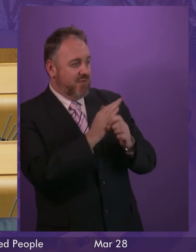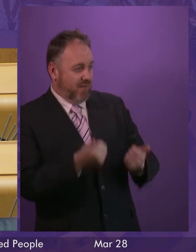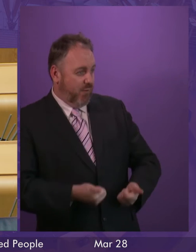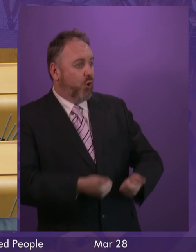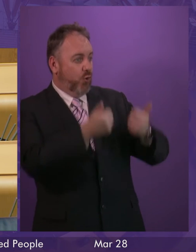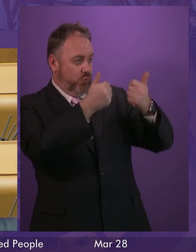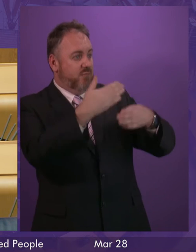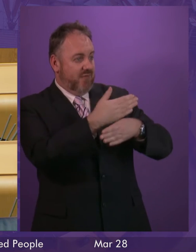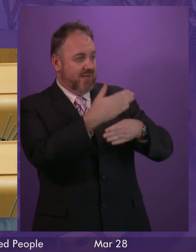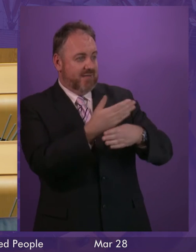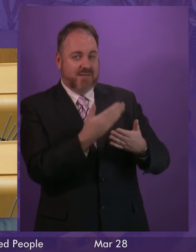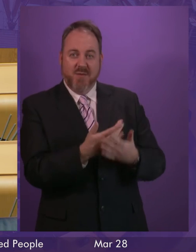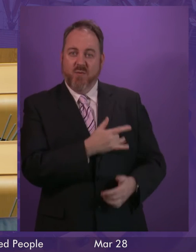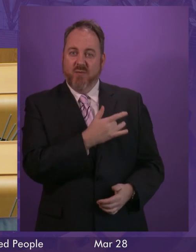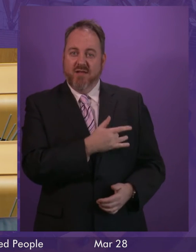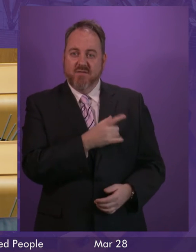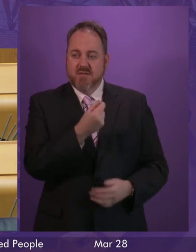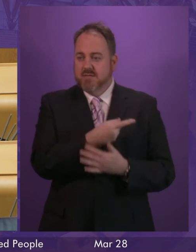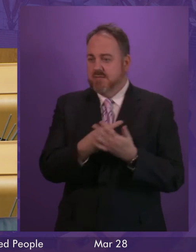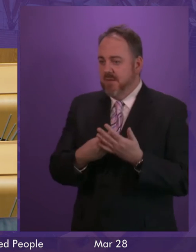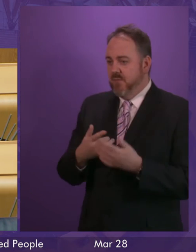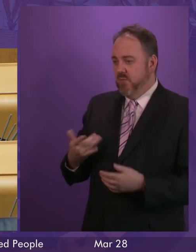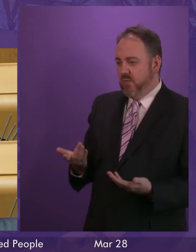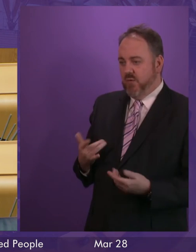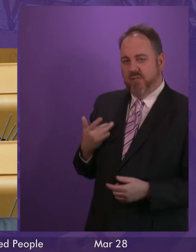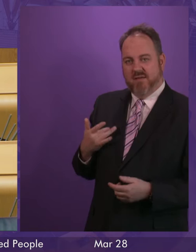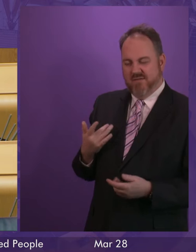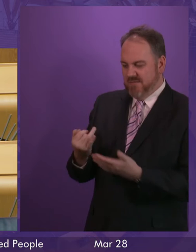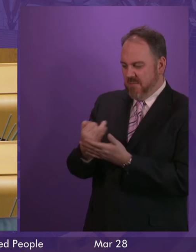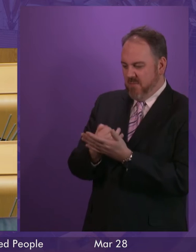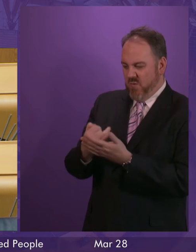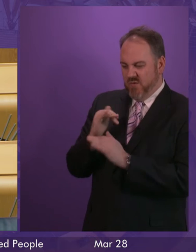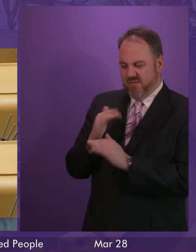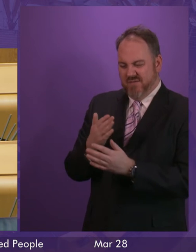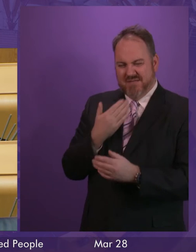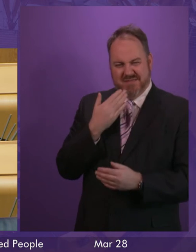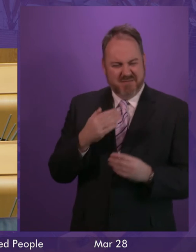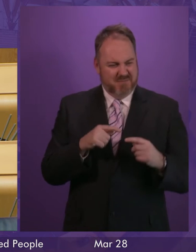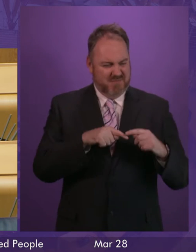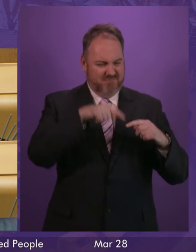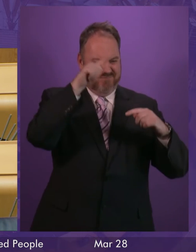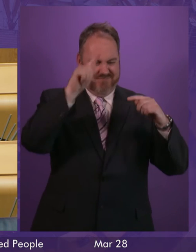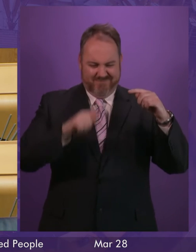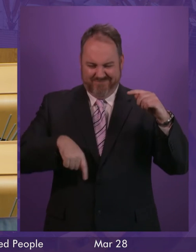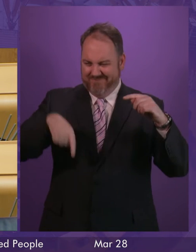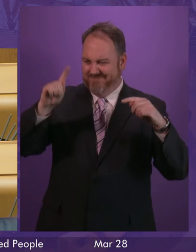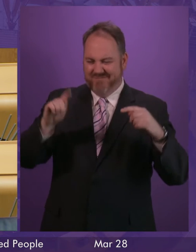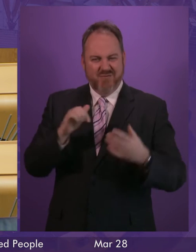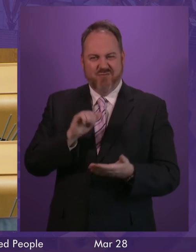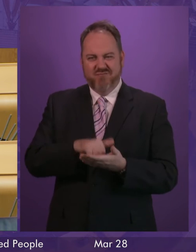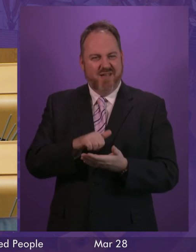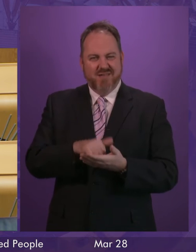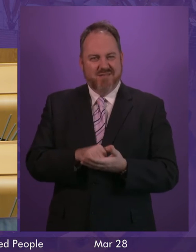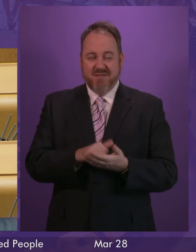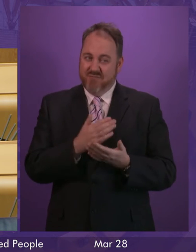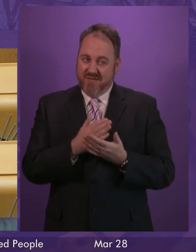practice in some areas, not so good in others and it is fine up to a point to say it is for local authorities to